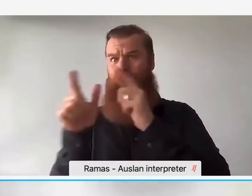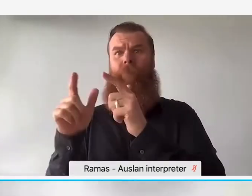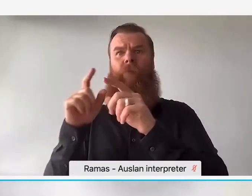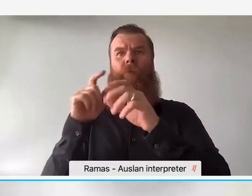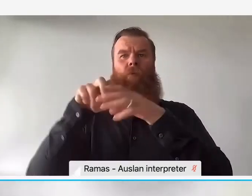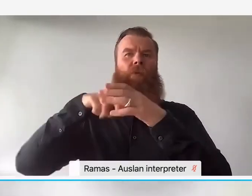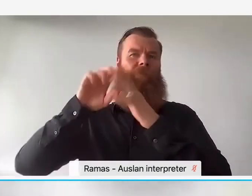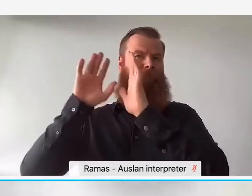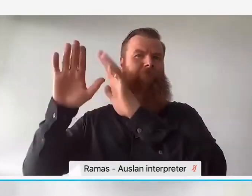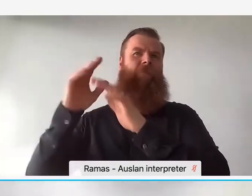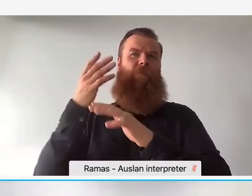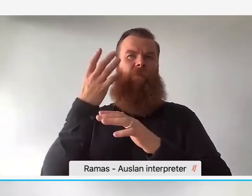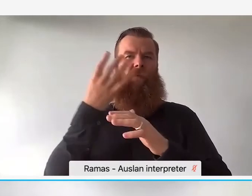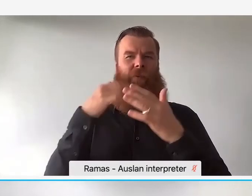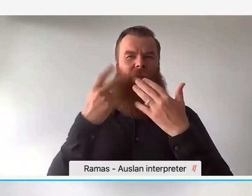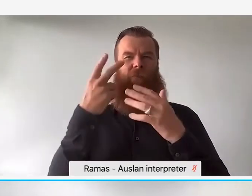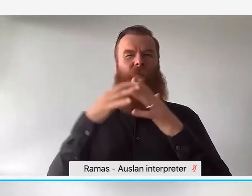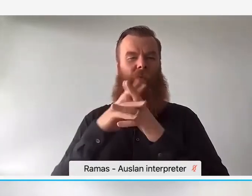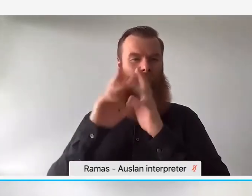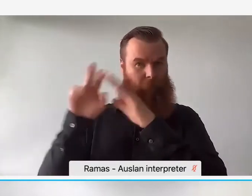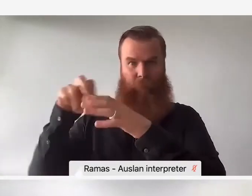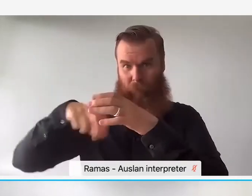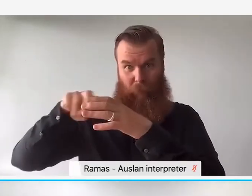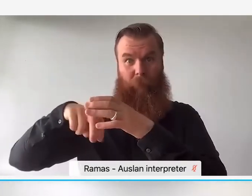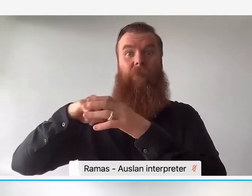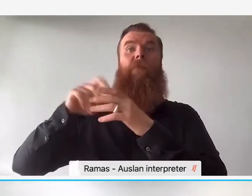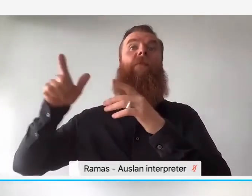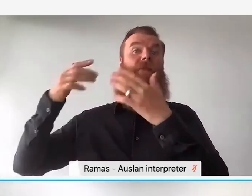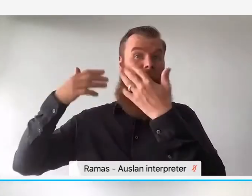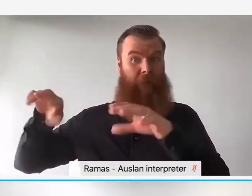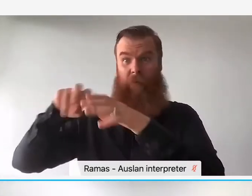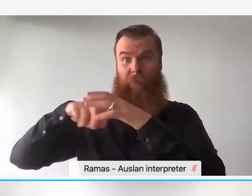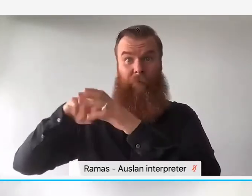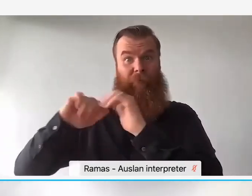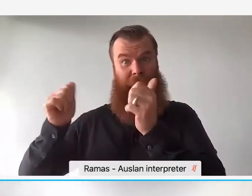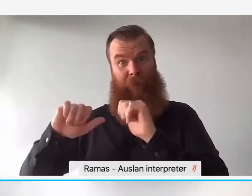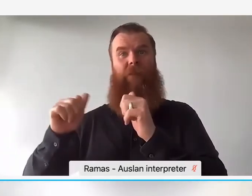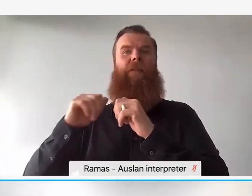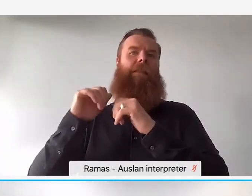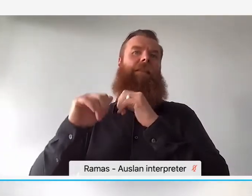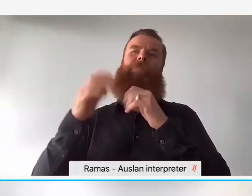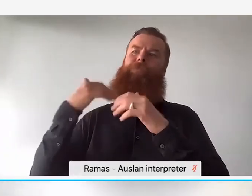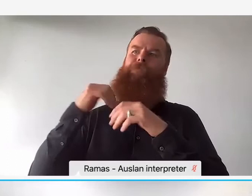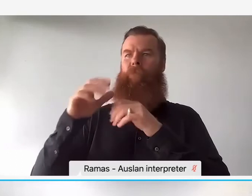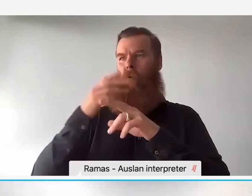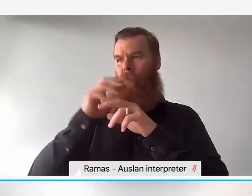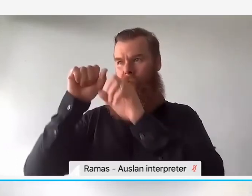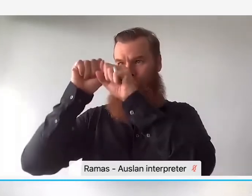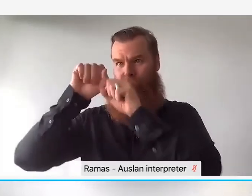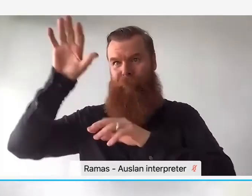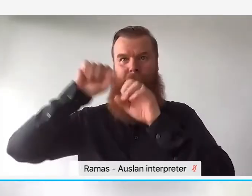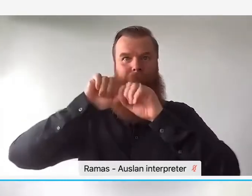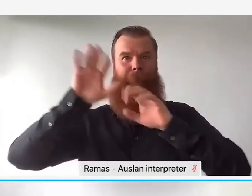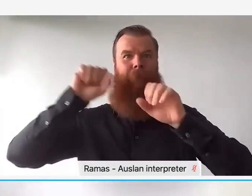days. Once the quarantine requirements had been satisfied, the workers were transferred back to the domestic airport where they were met